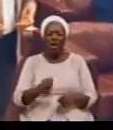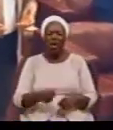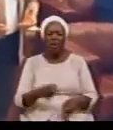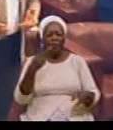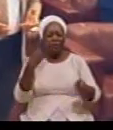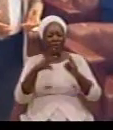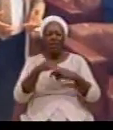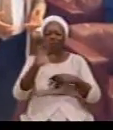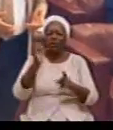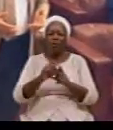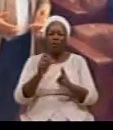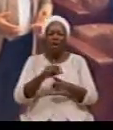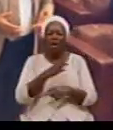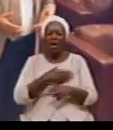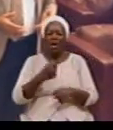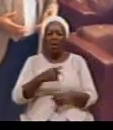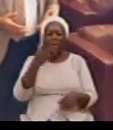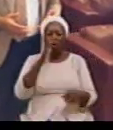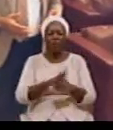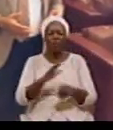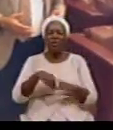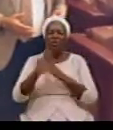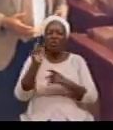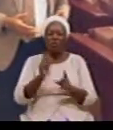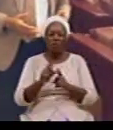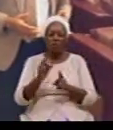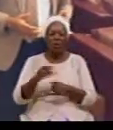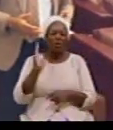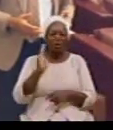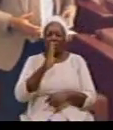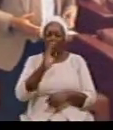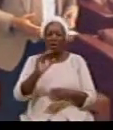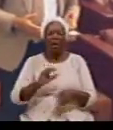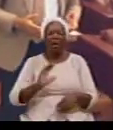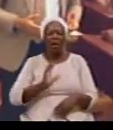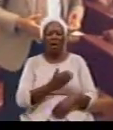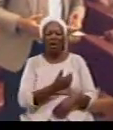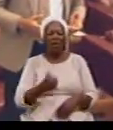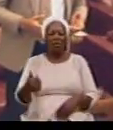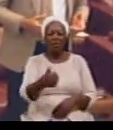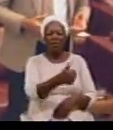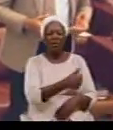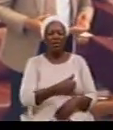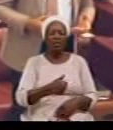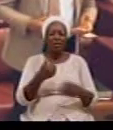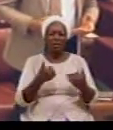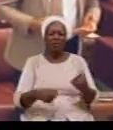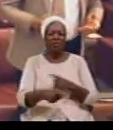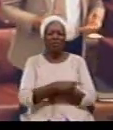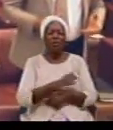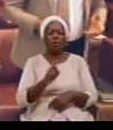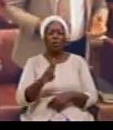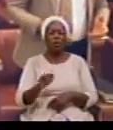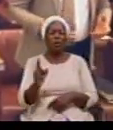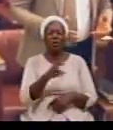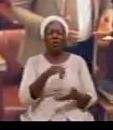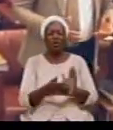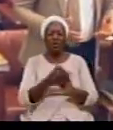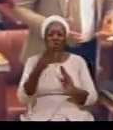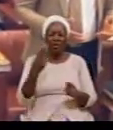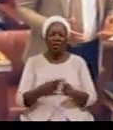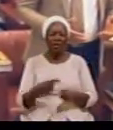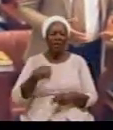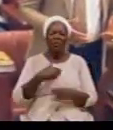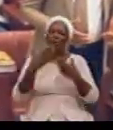word, and the promise in the word will be ours one by one in Jesus' name. But thank